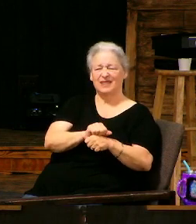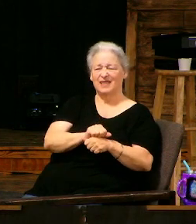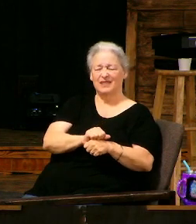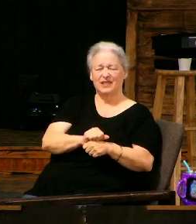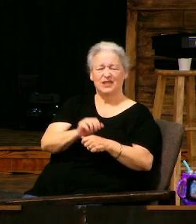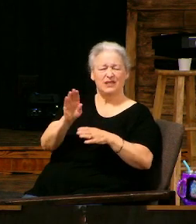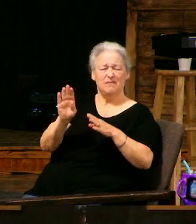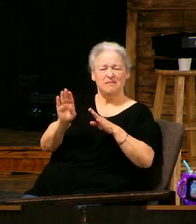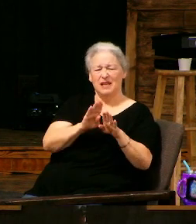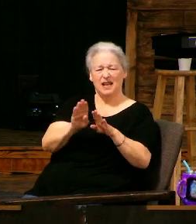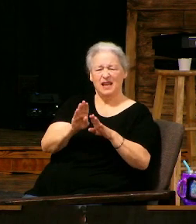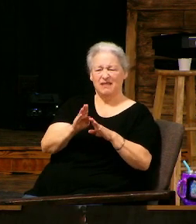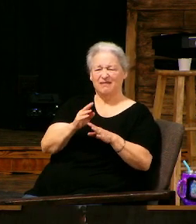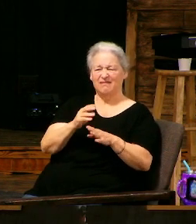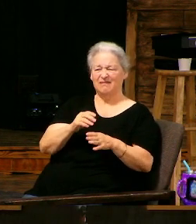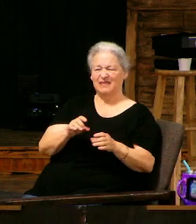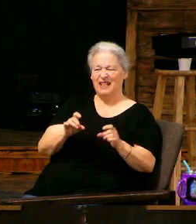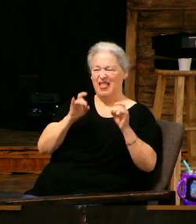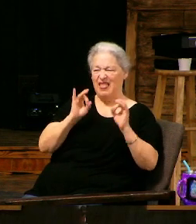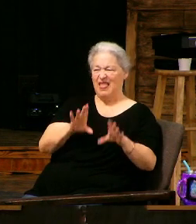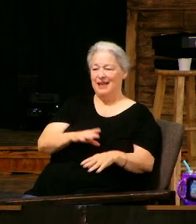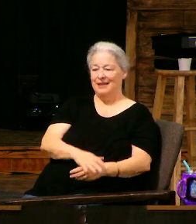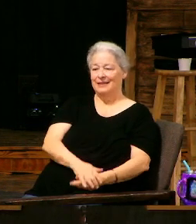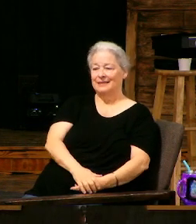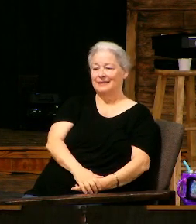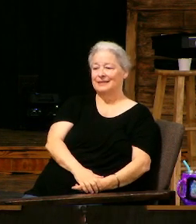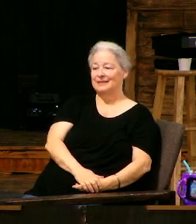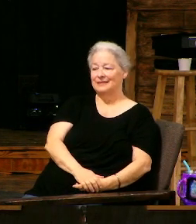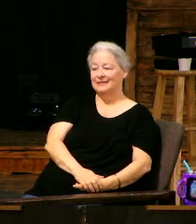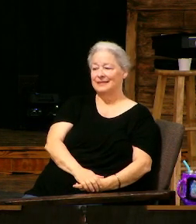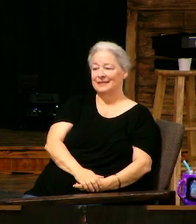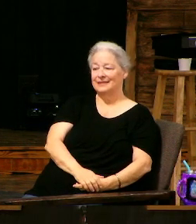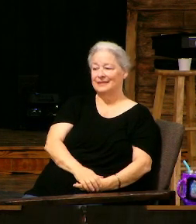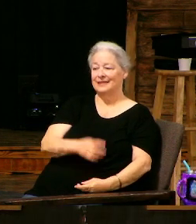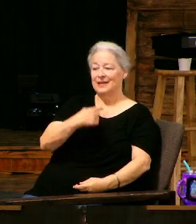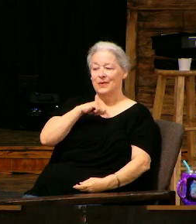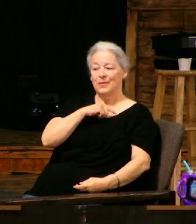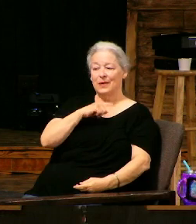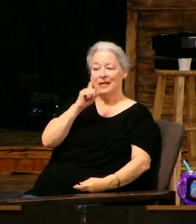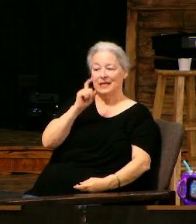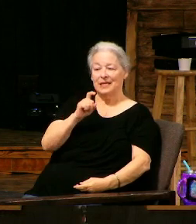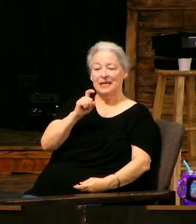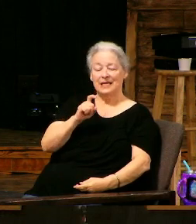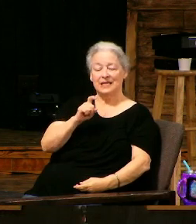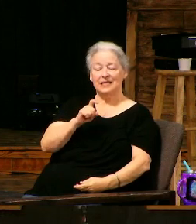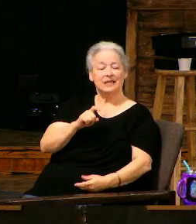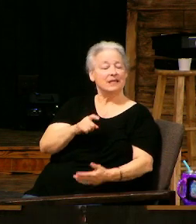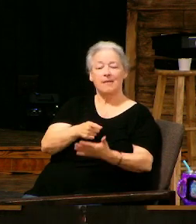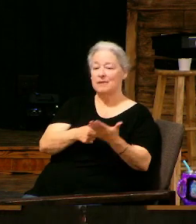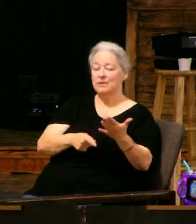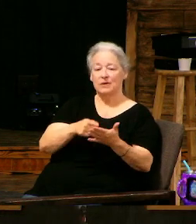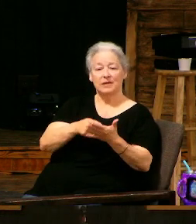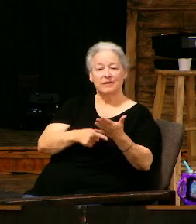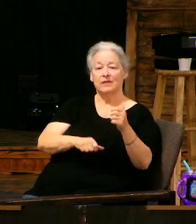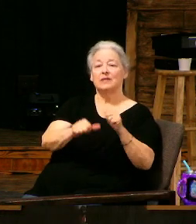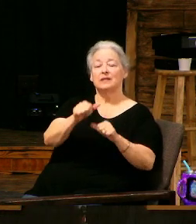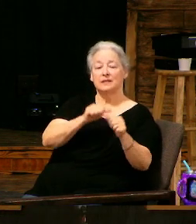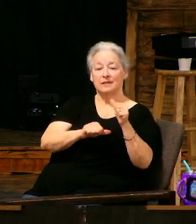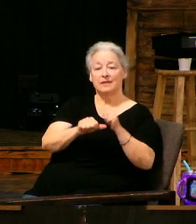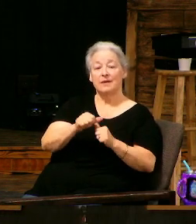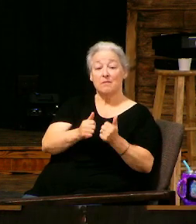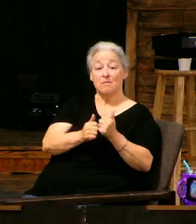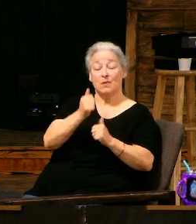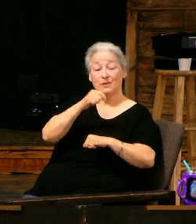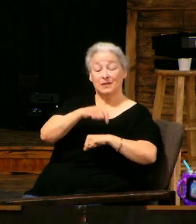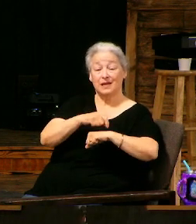got to be careful not to be critical of one another. And, you know, most of the time what we're critical